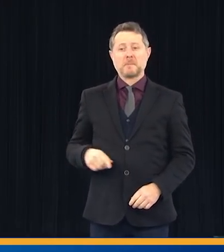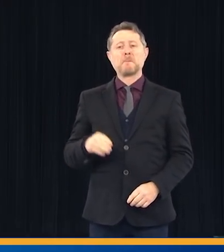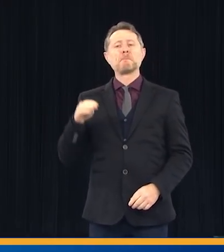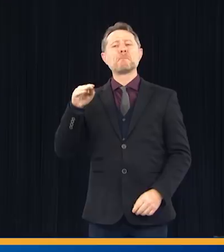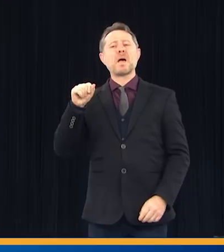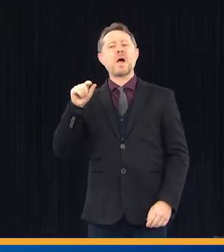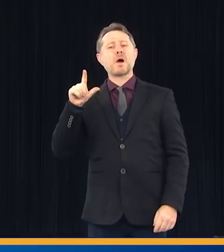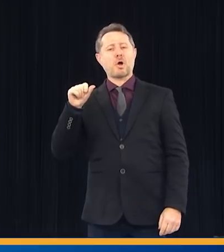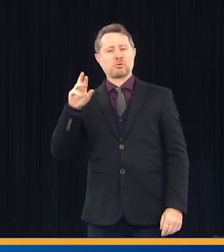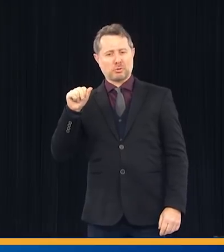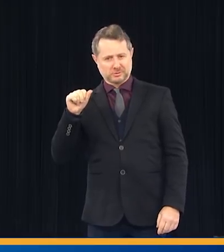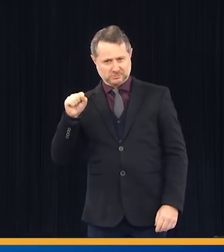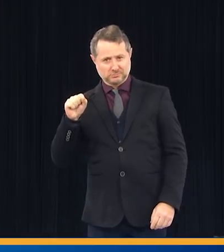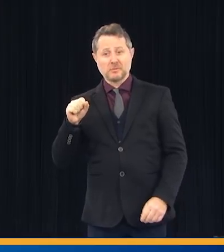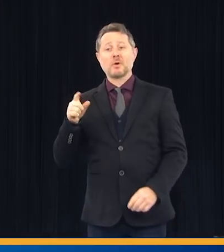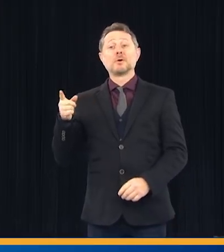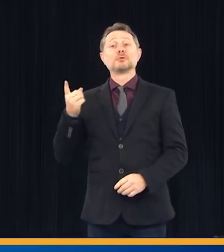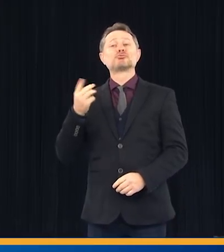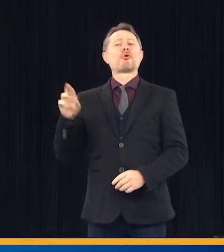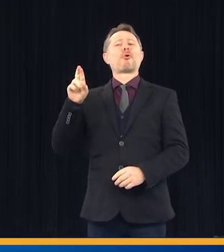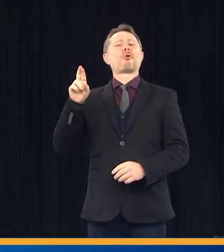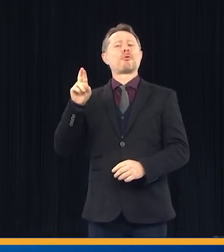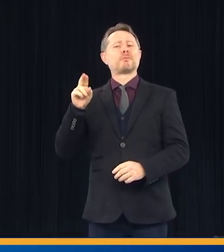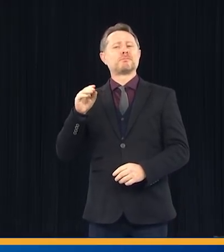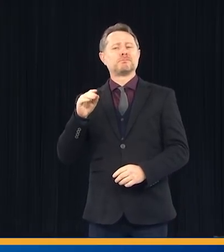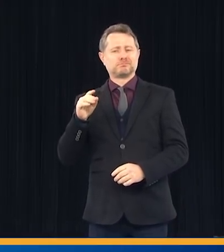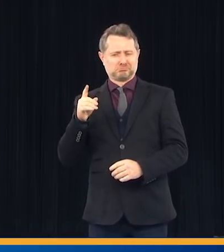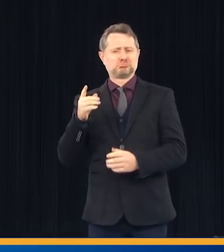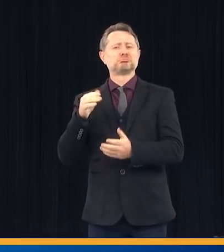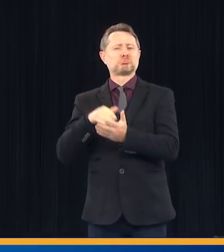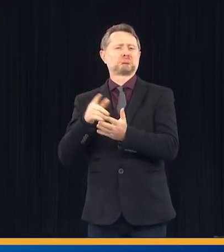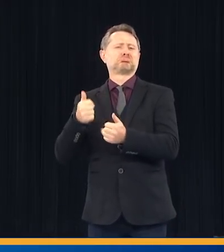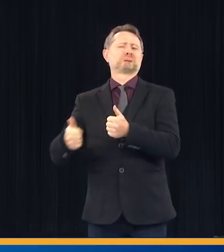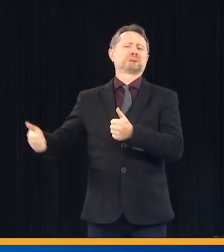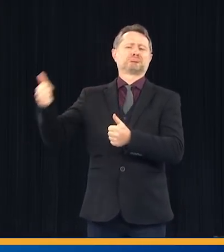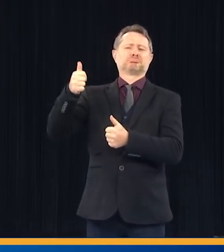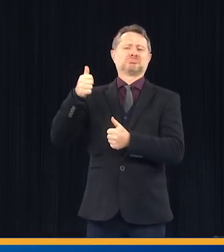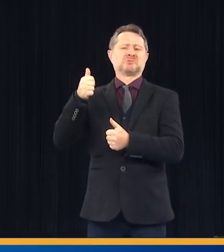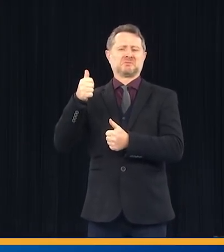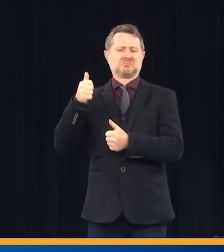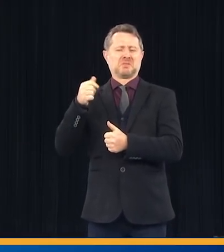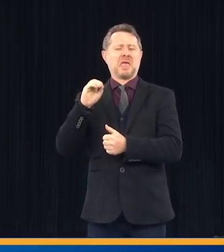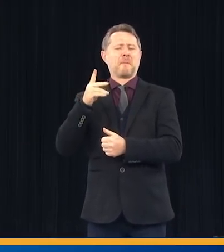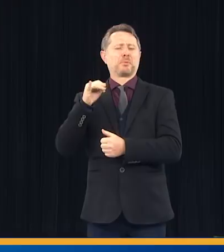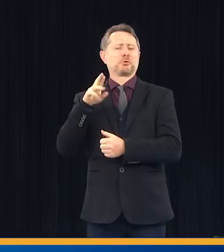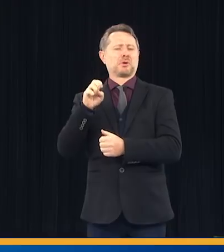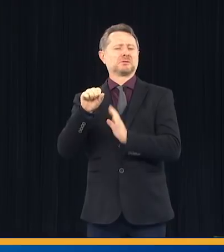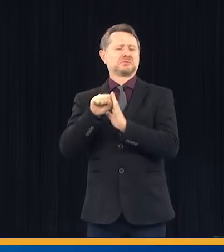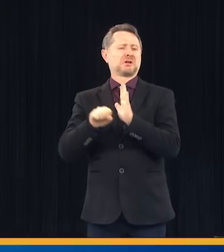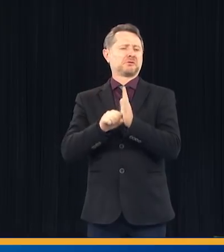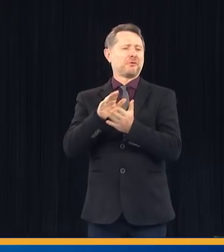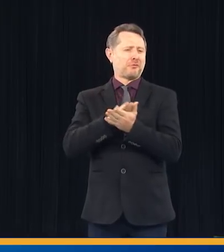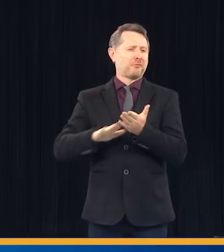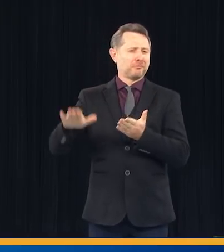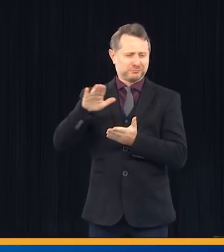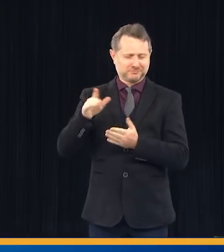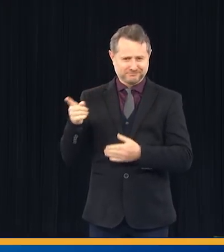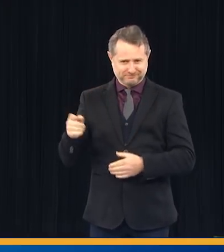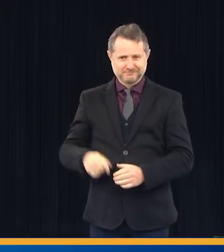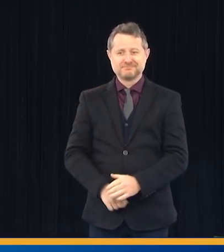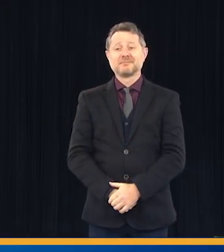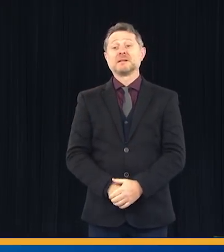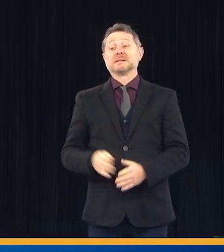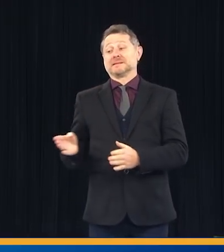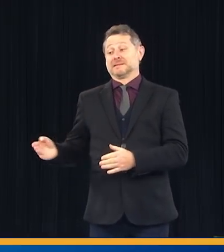Malatras, not a medical doctor, but a head of Empire College. Medical doctor Howard Zucker, our